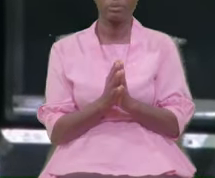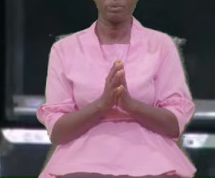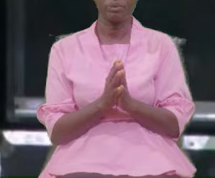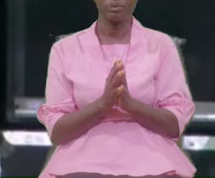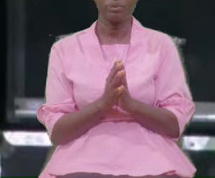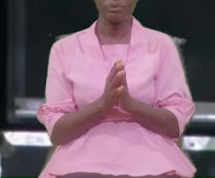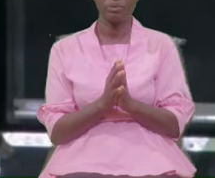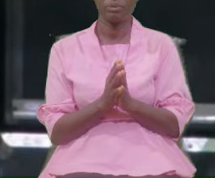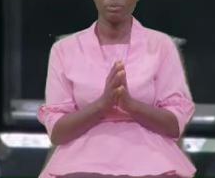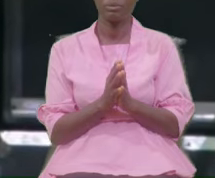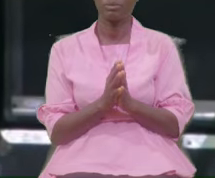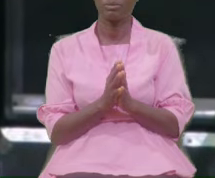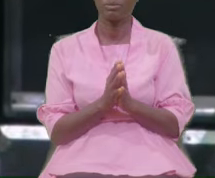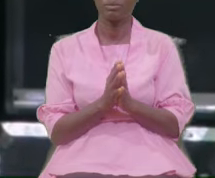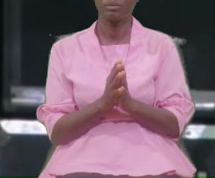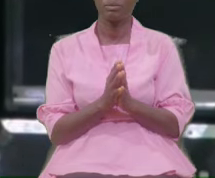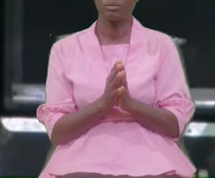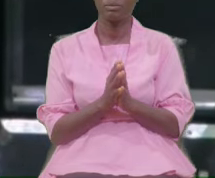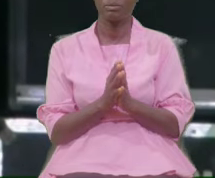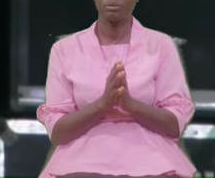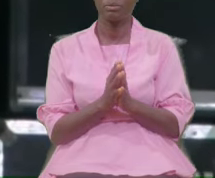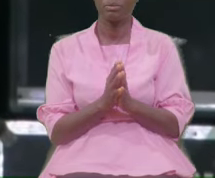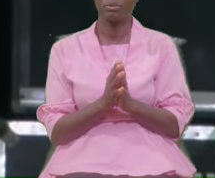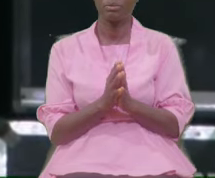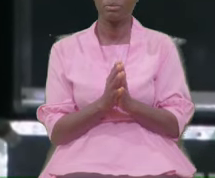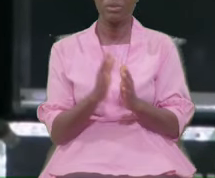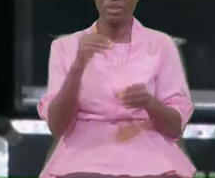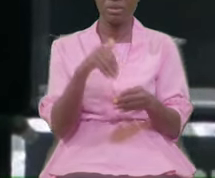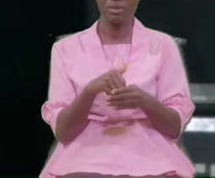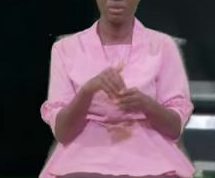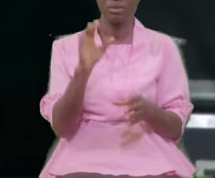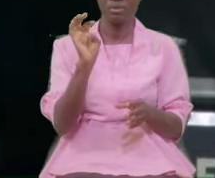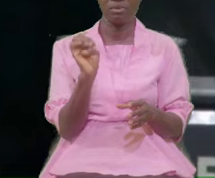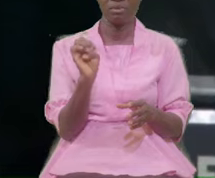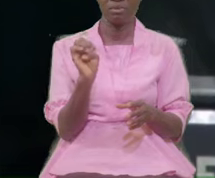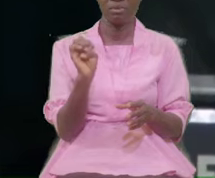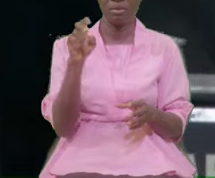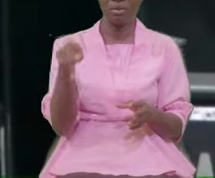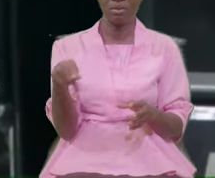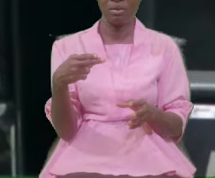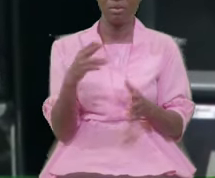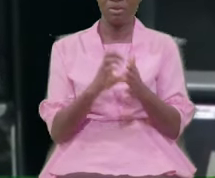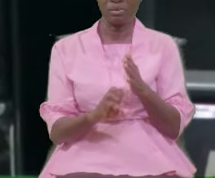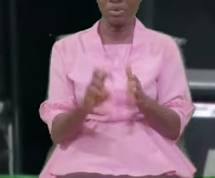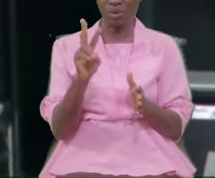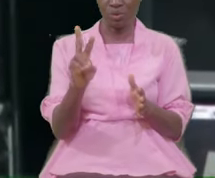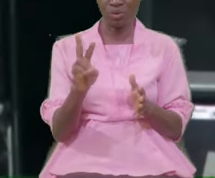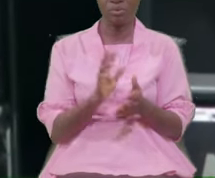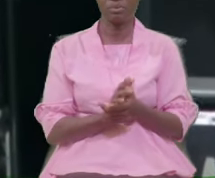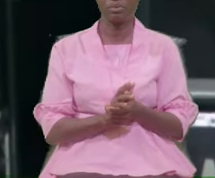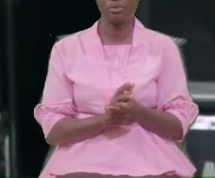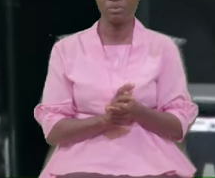para sa mga naglisod kaayo in ephesians chapter 2 sa epeso capitulo 2 reading there from